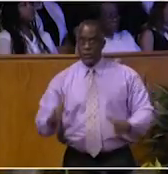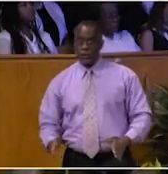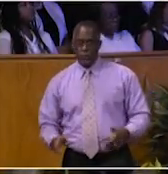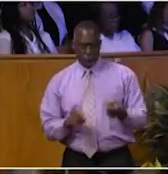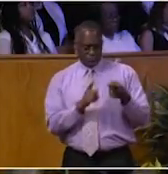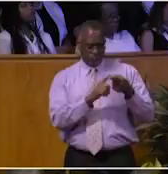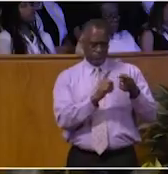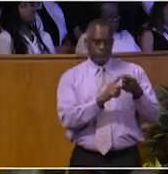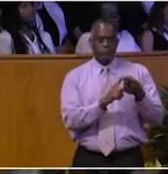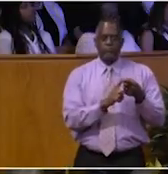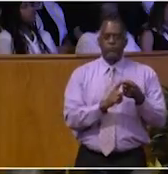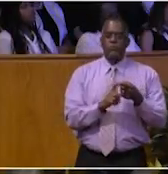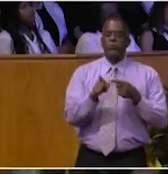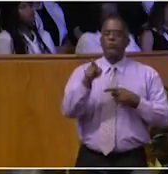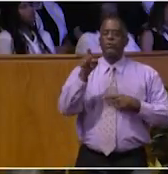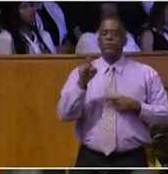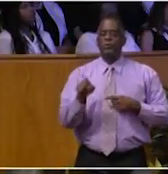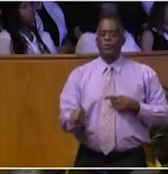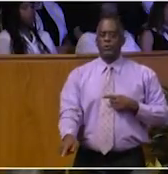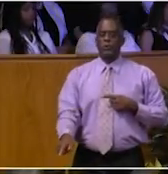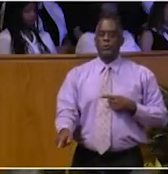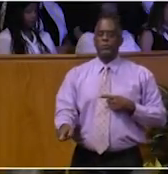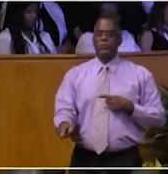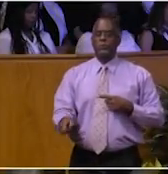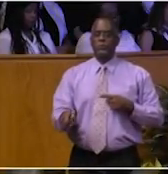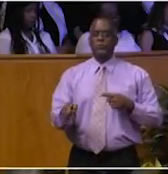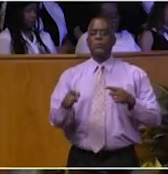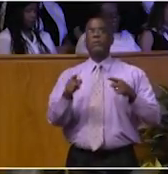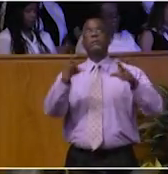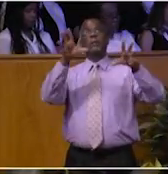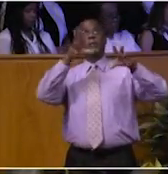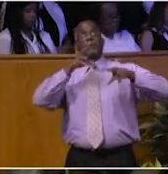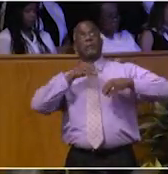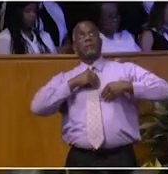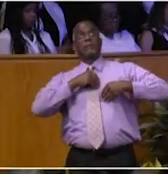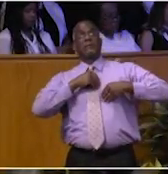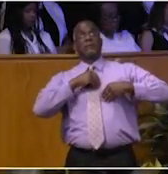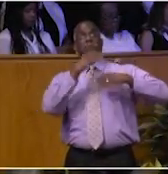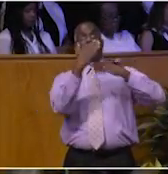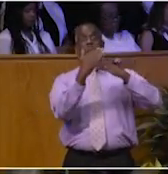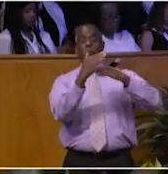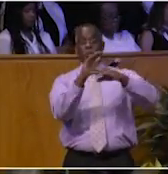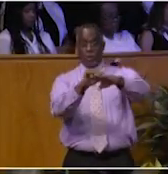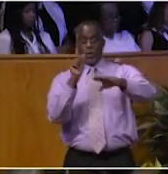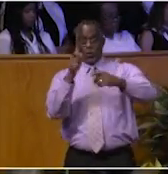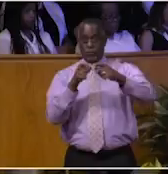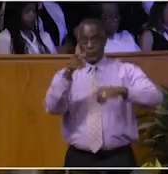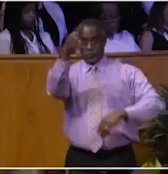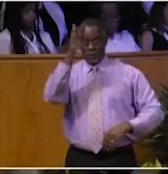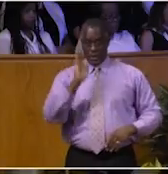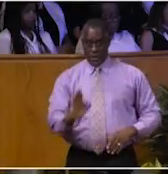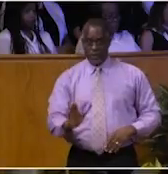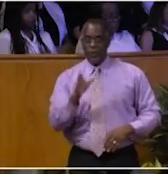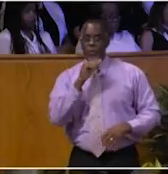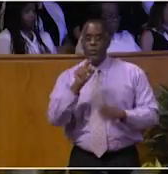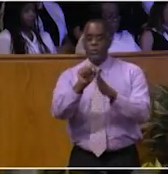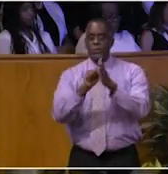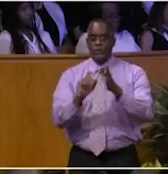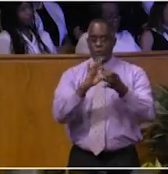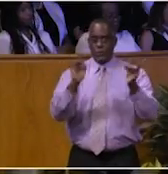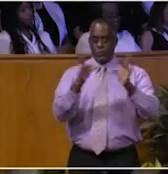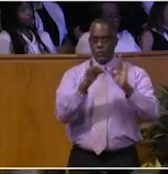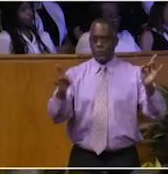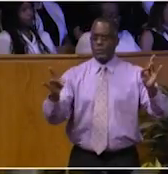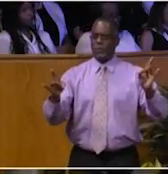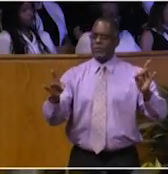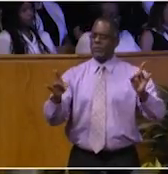is one that you have to heed the call. I believe the Old Testament story of Joshua is one of the best